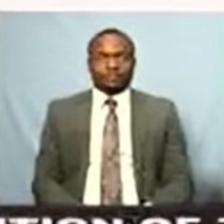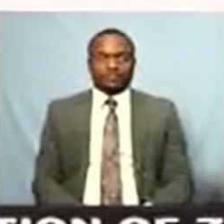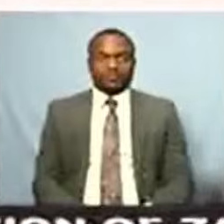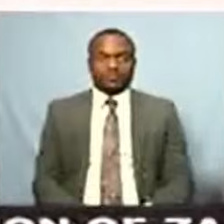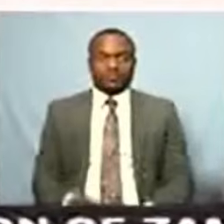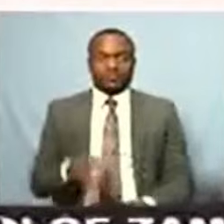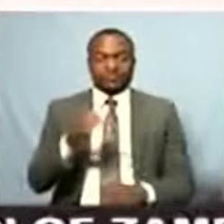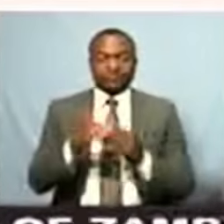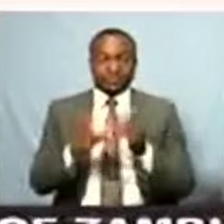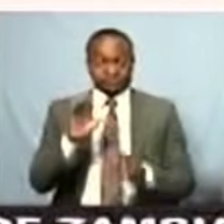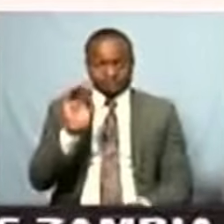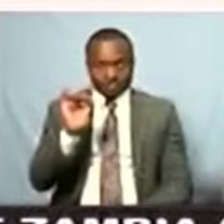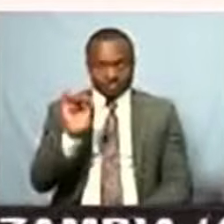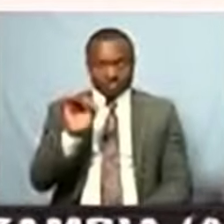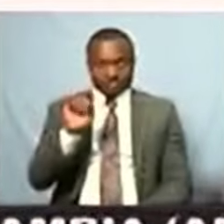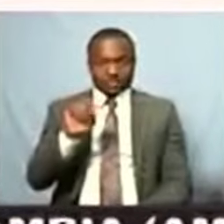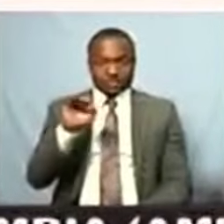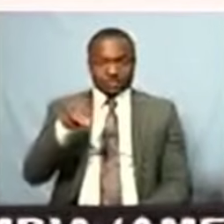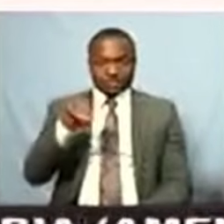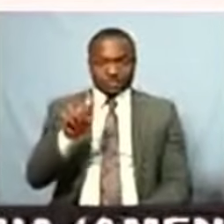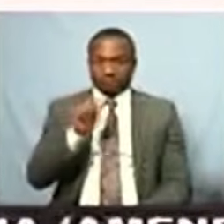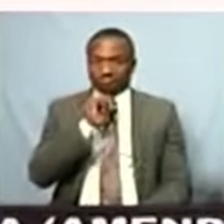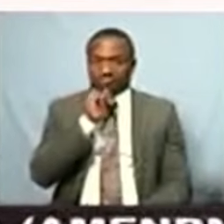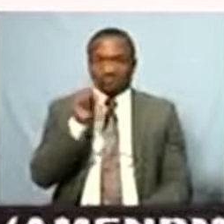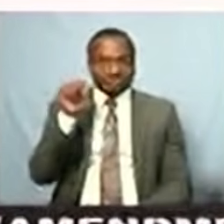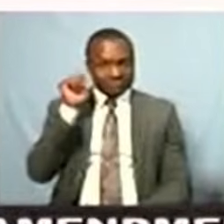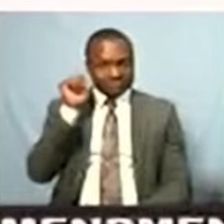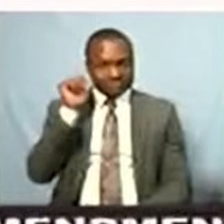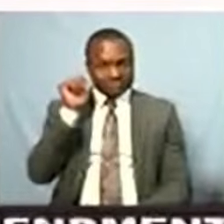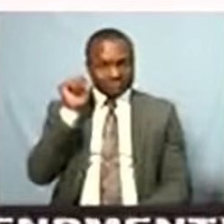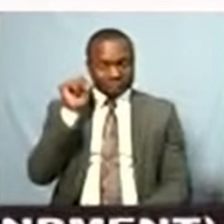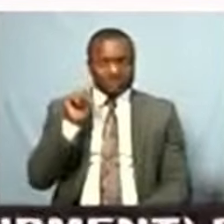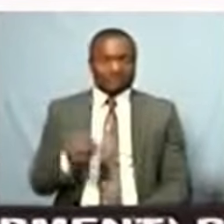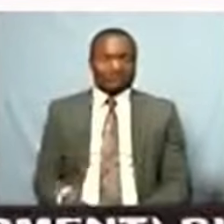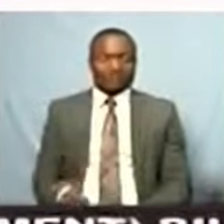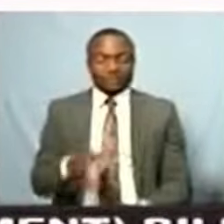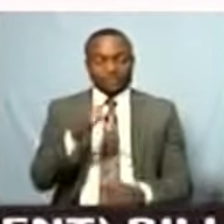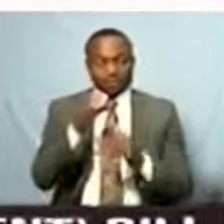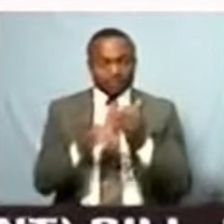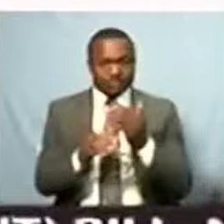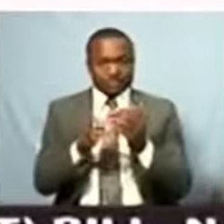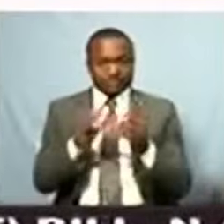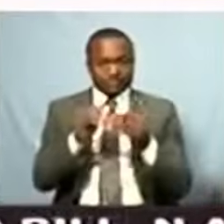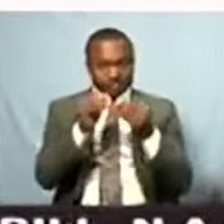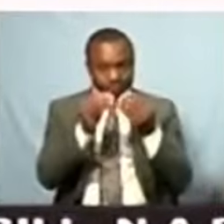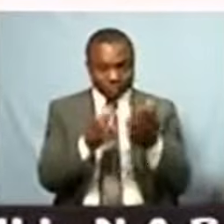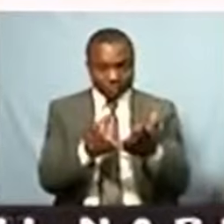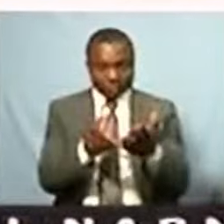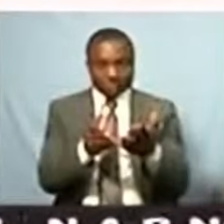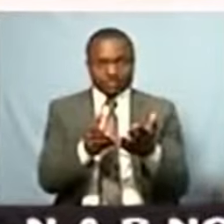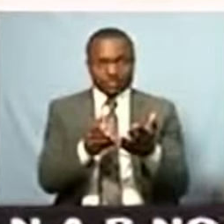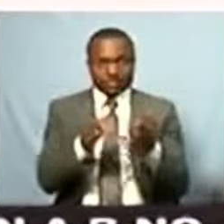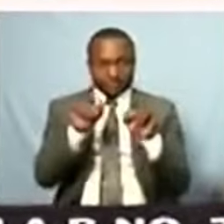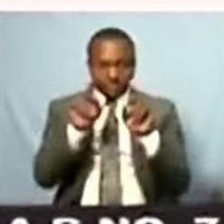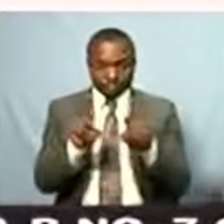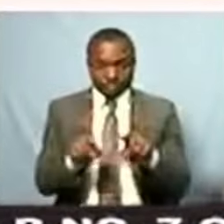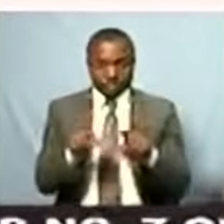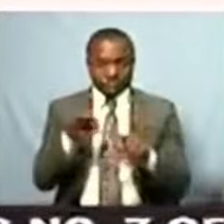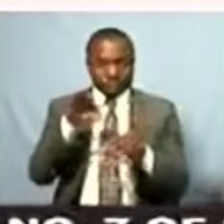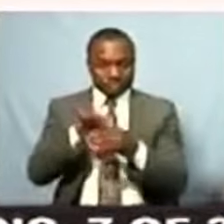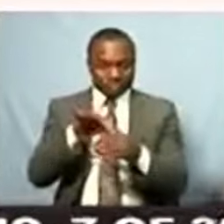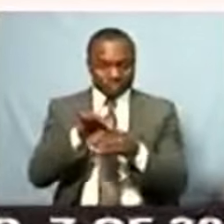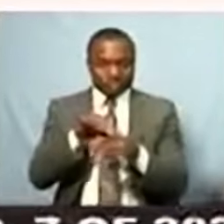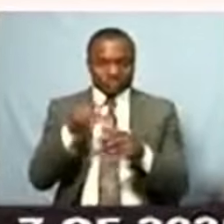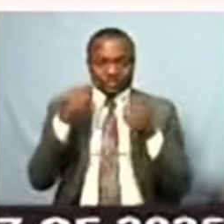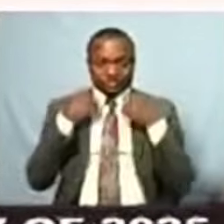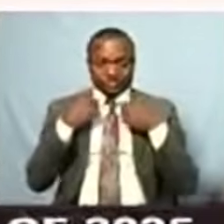Still on clause 18, NIPA does not object as far as the clause provides that a person elected as